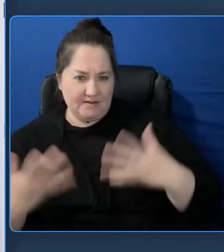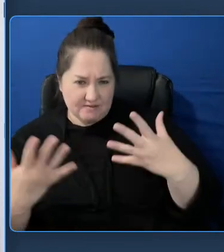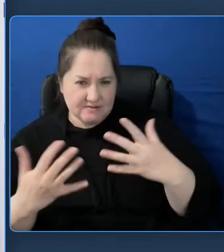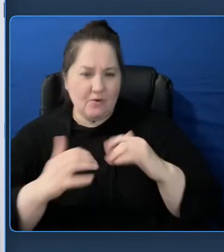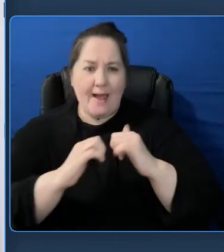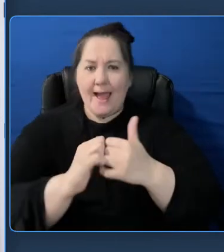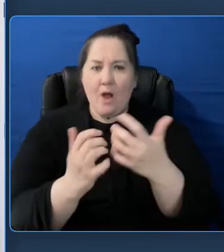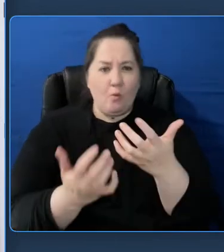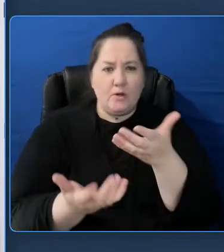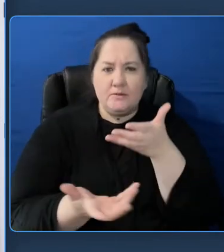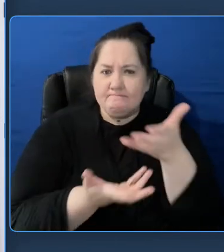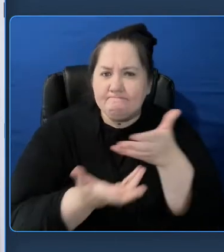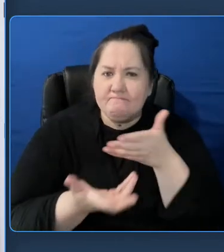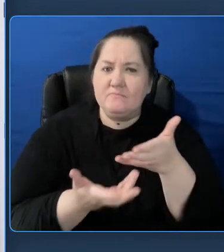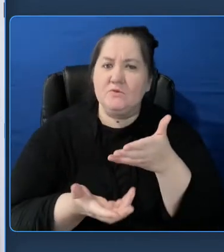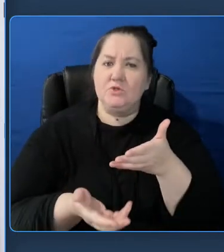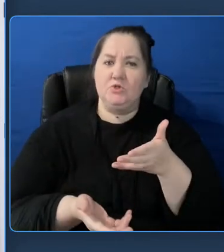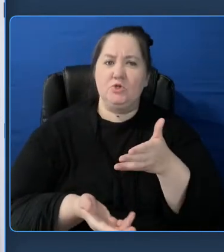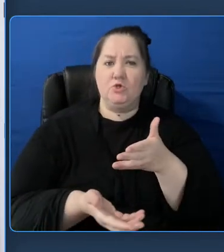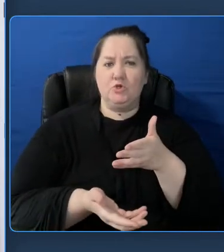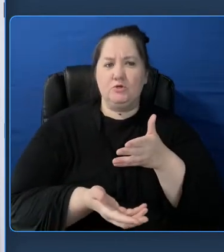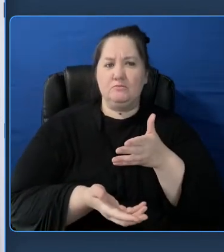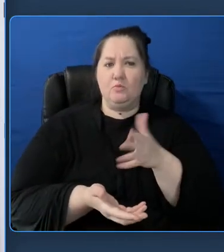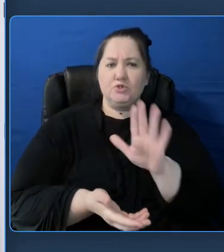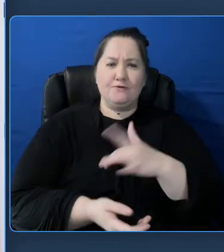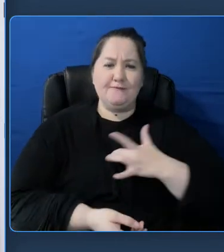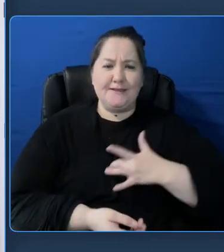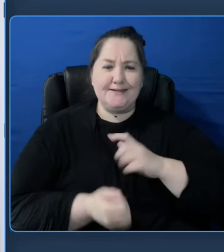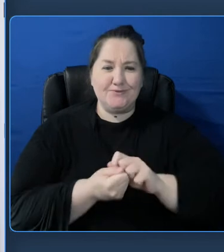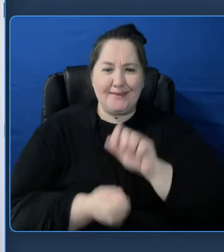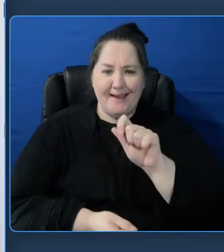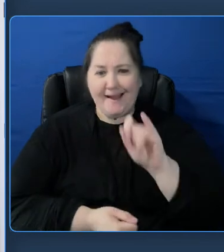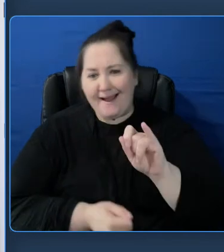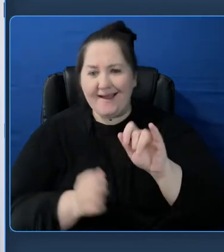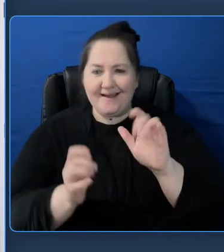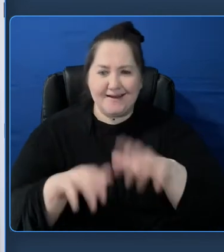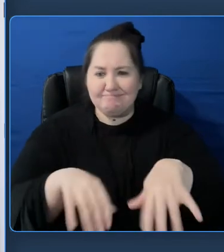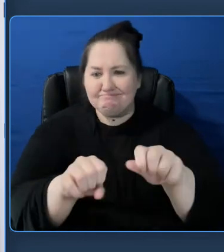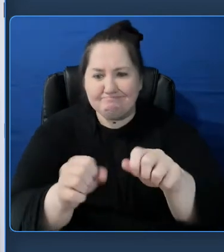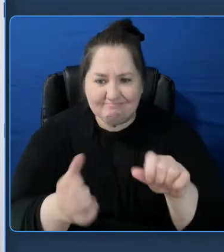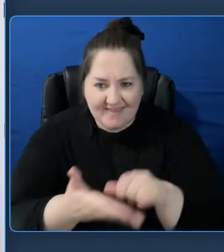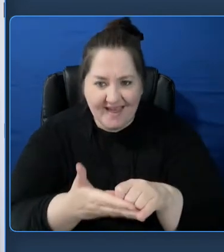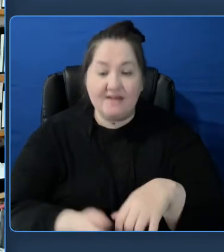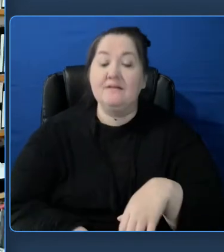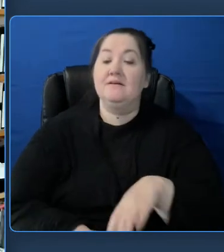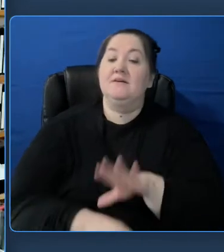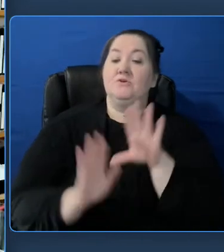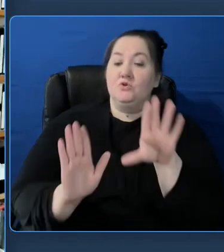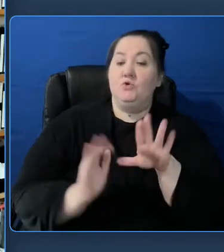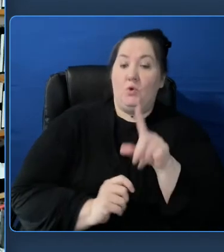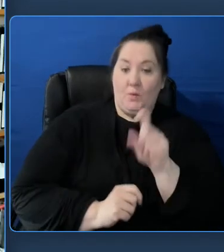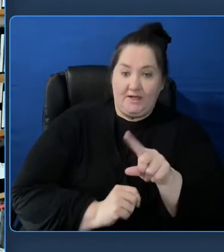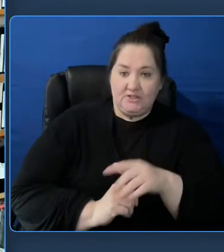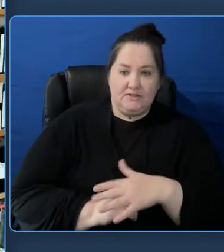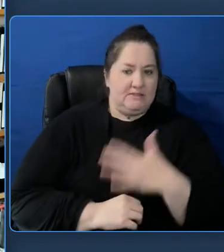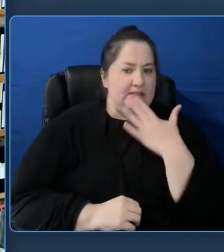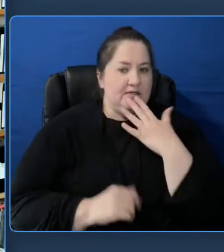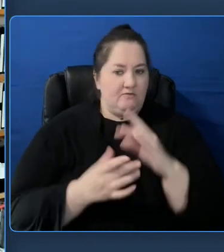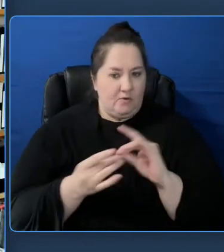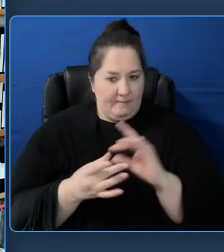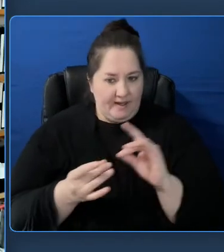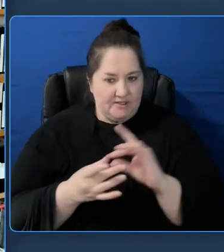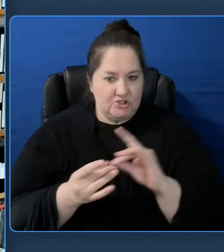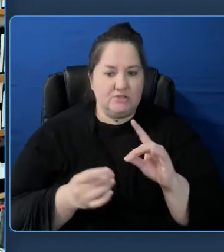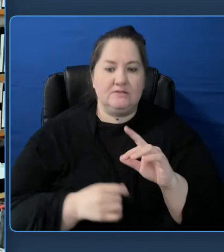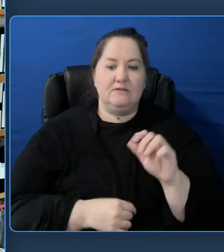Office Hours, how would you entail some of that of your feelings with AI and all of that? That's a great question, Harshid. And thank you for mentioning the